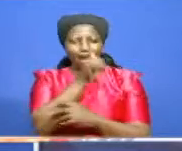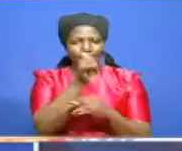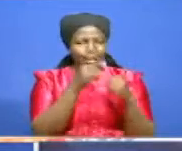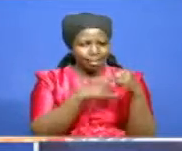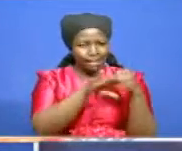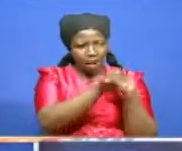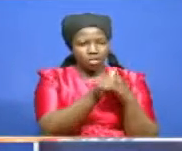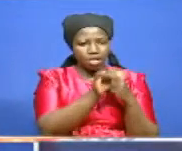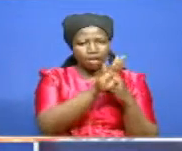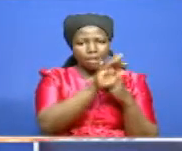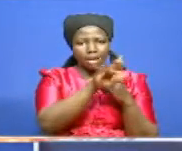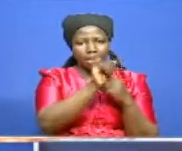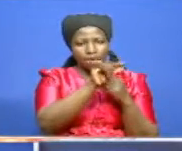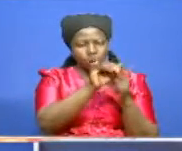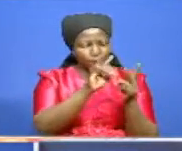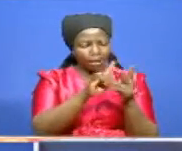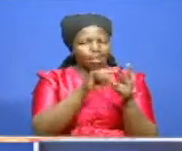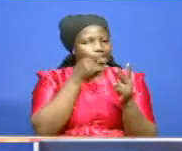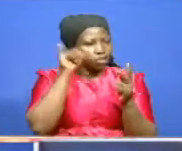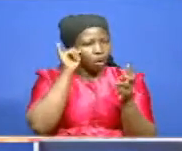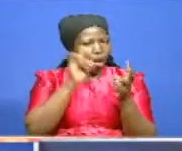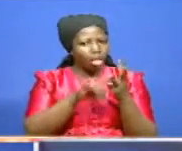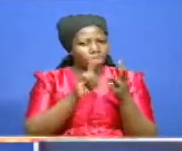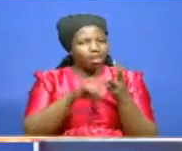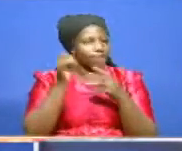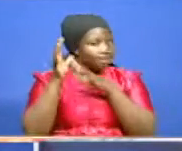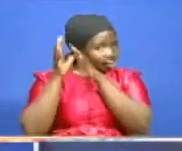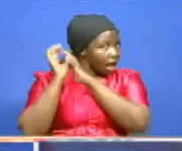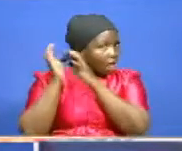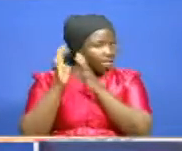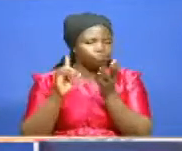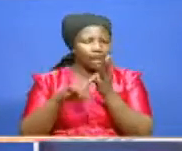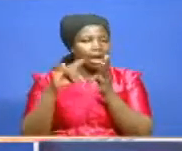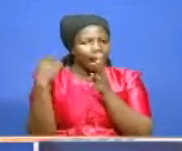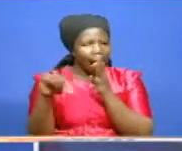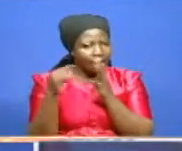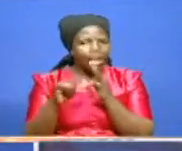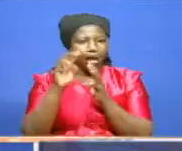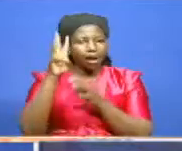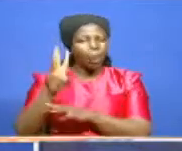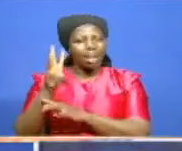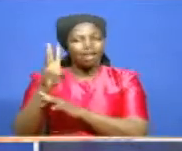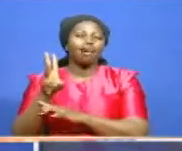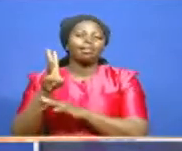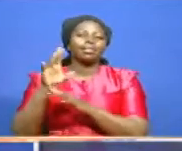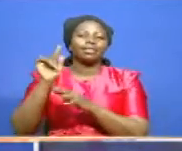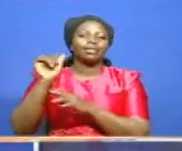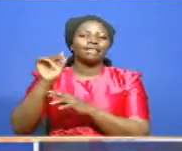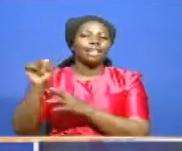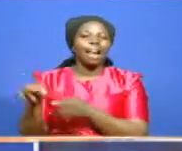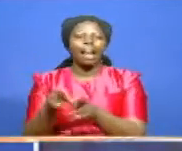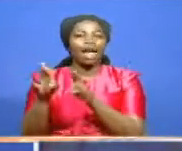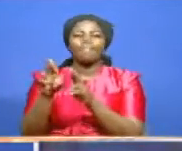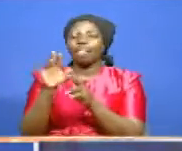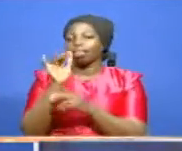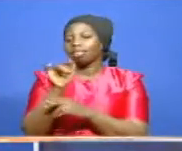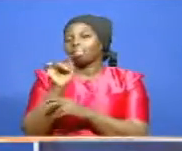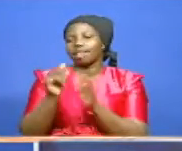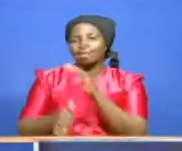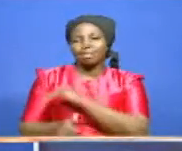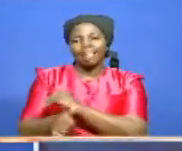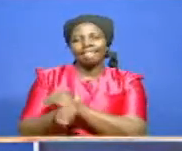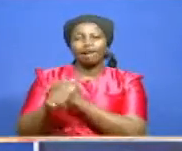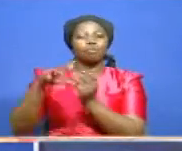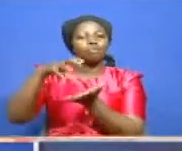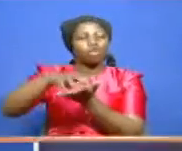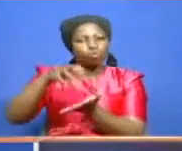Baringo, Isiolo, Kilifi, Garissa, Wajir and Tana River, are in the alert phase and are trending towards a